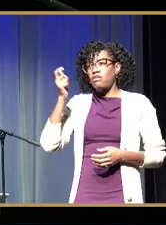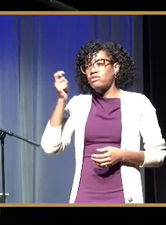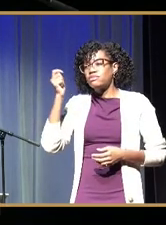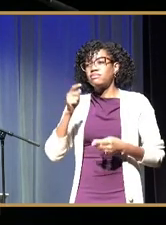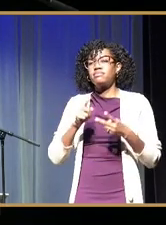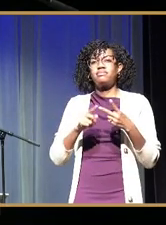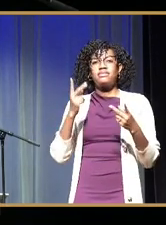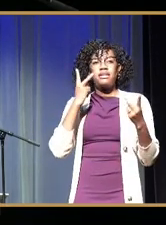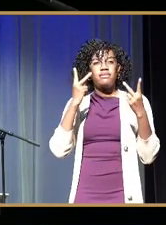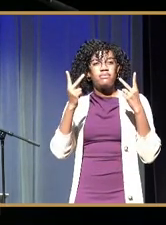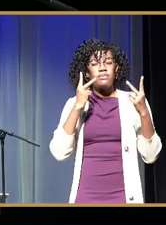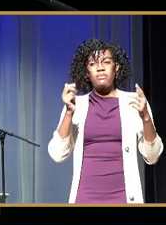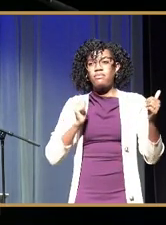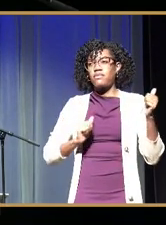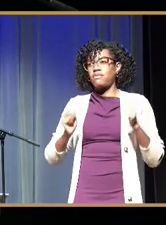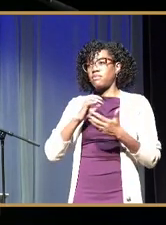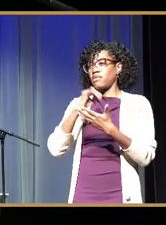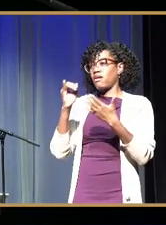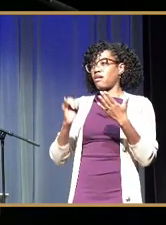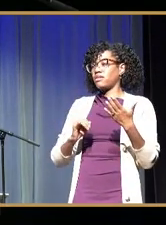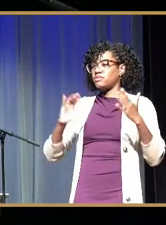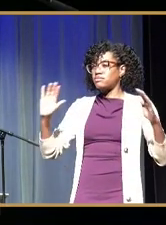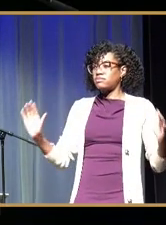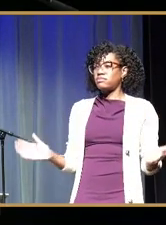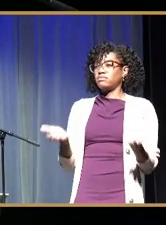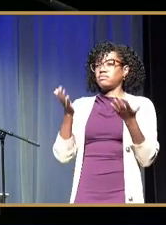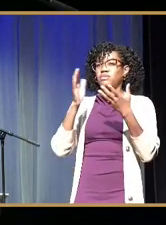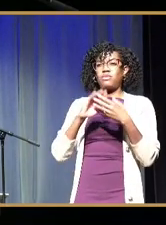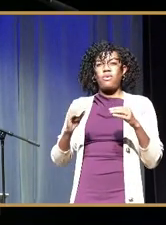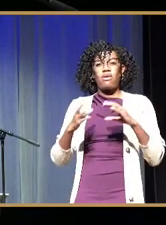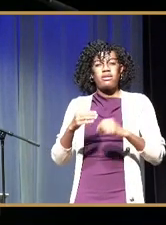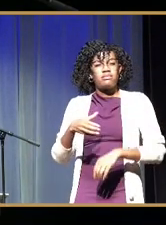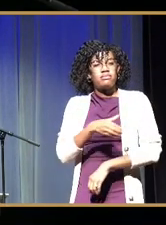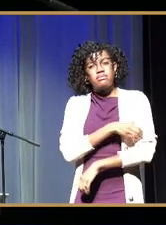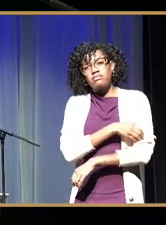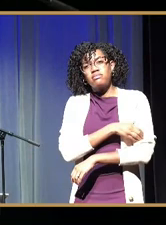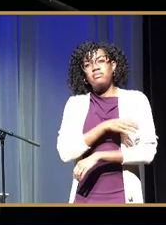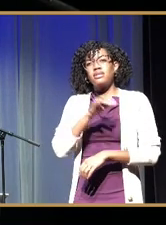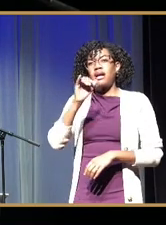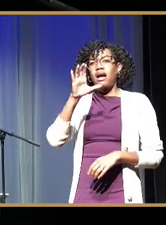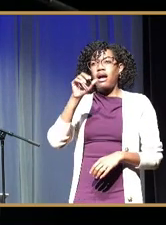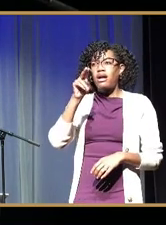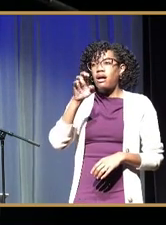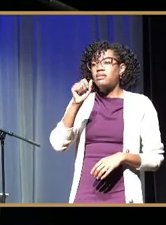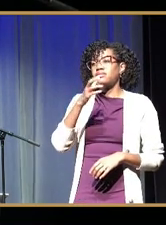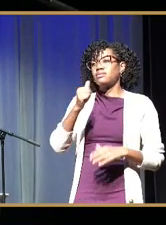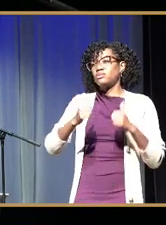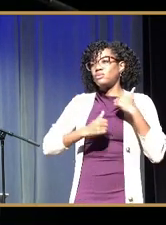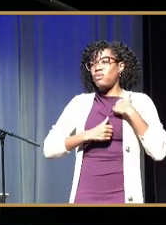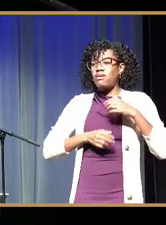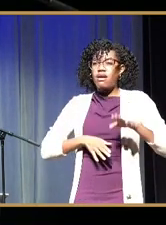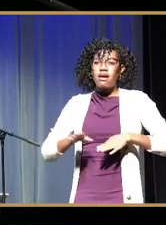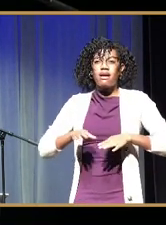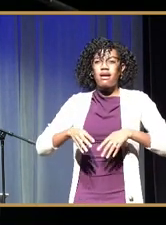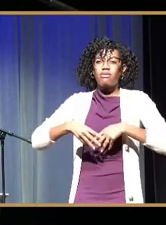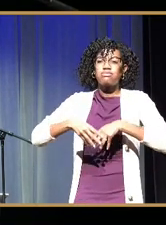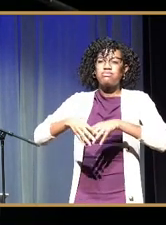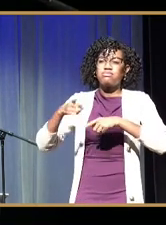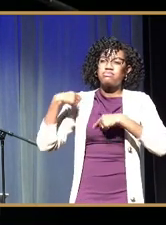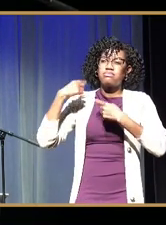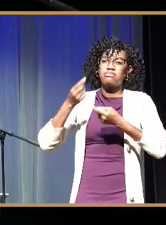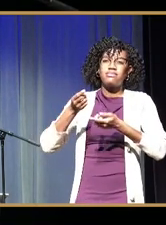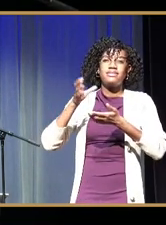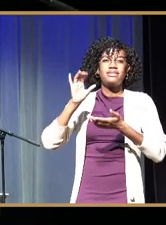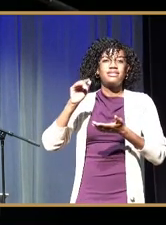arts to lift up the powerful stories, icons, and foot soldiers of the civil rights